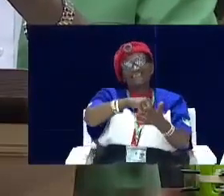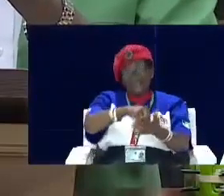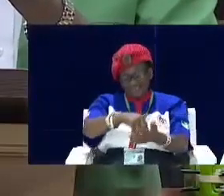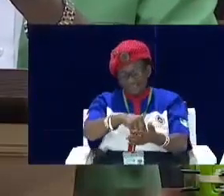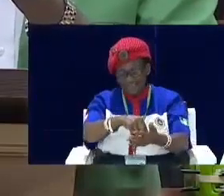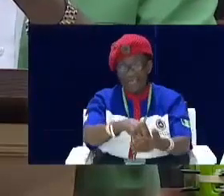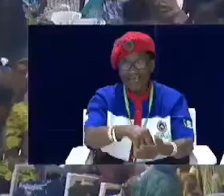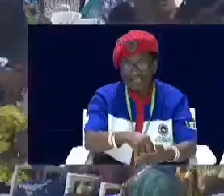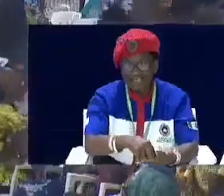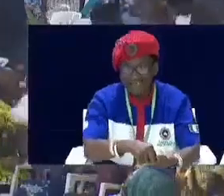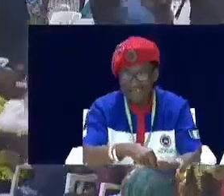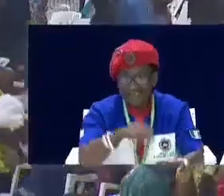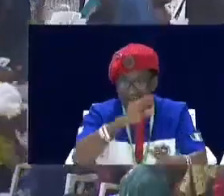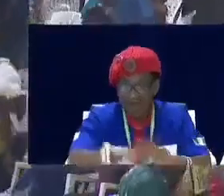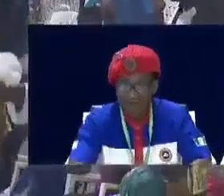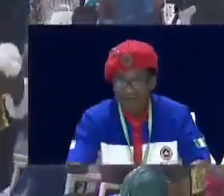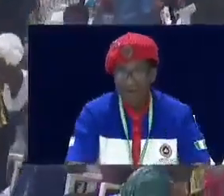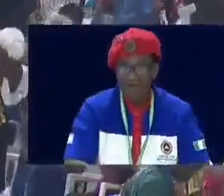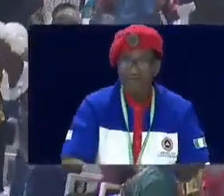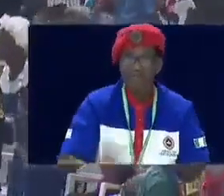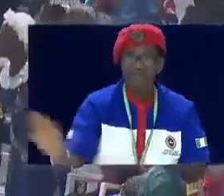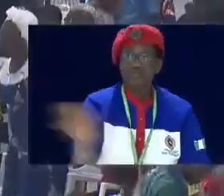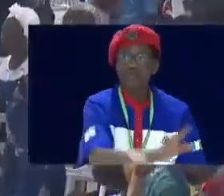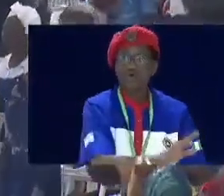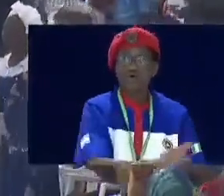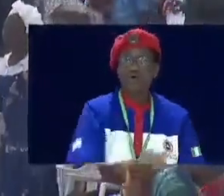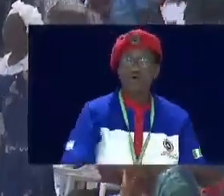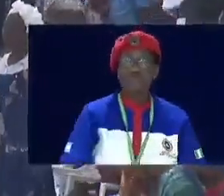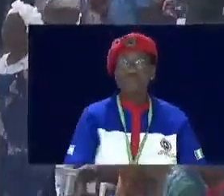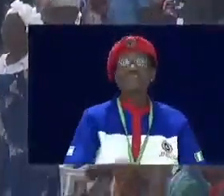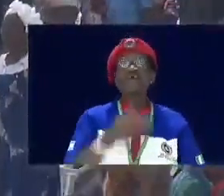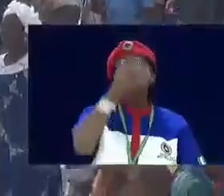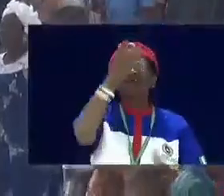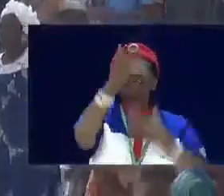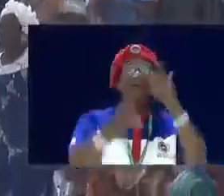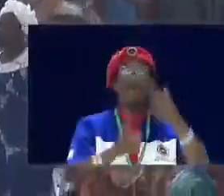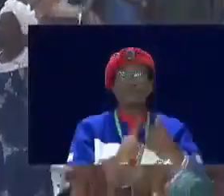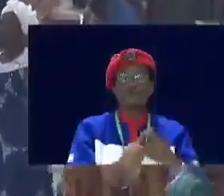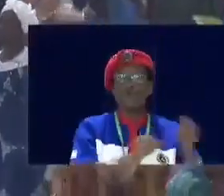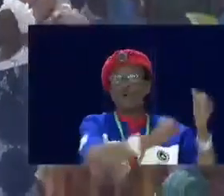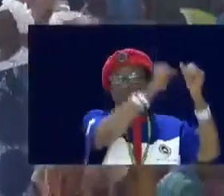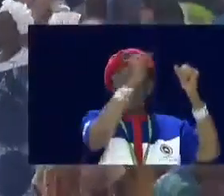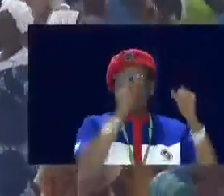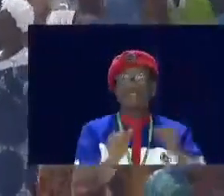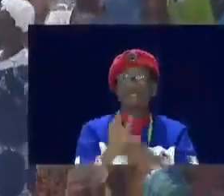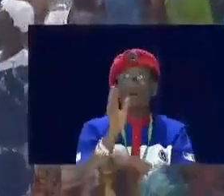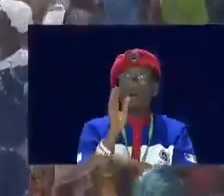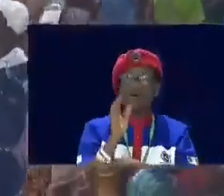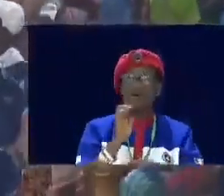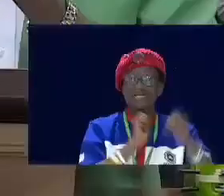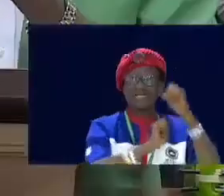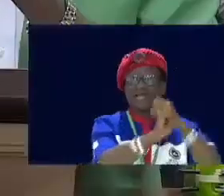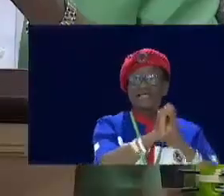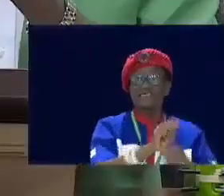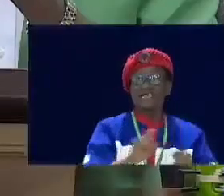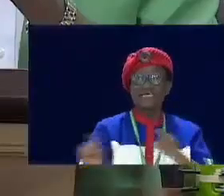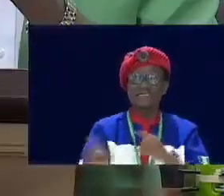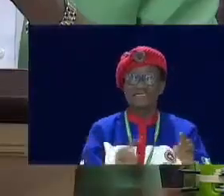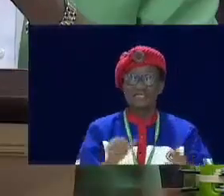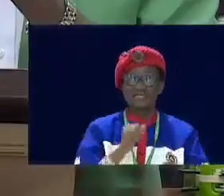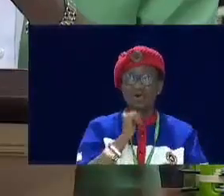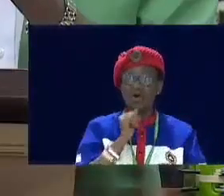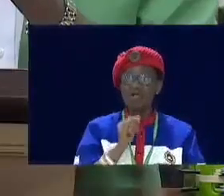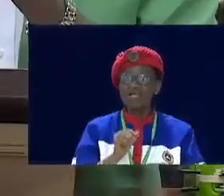re. And cry to the Almighty God. Lo wa kepe Olorun Olodumare. Elisha didn't murmur.